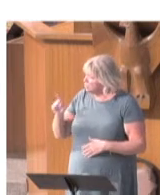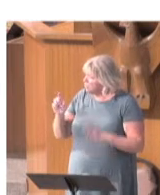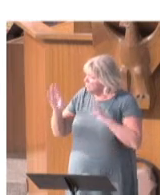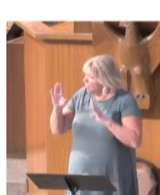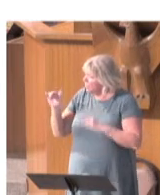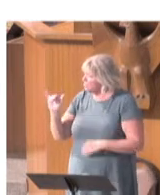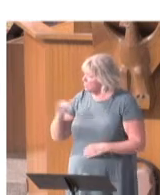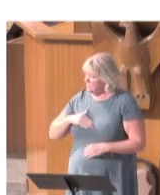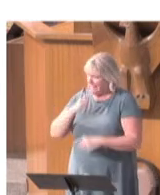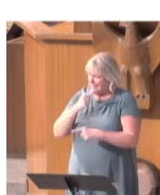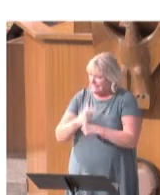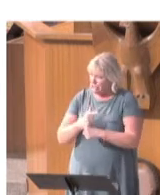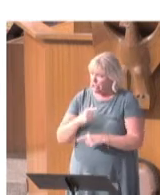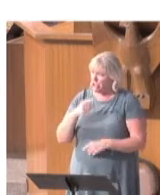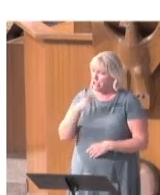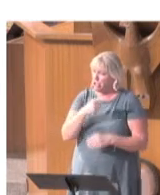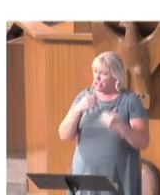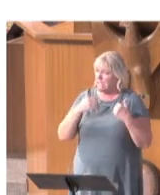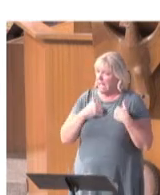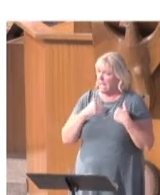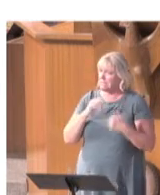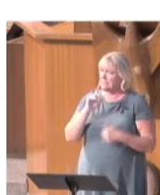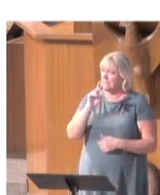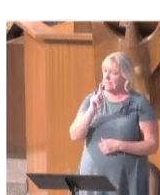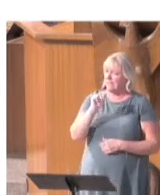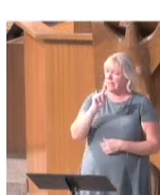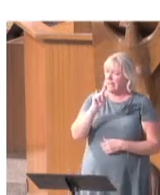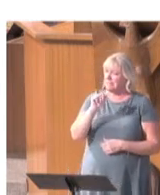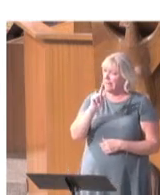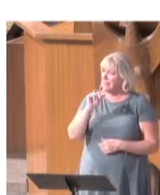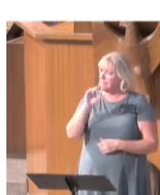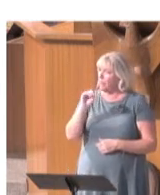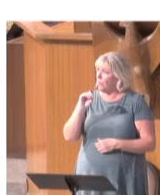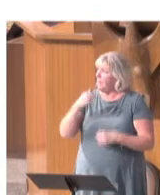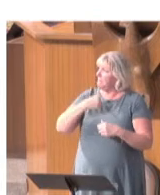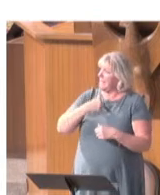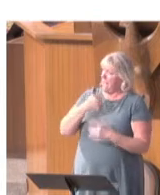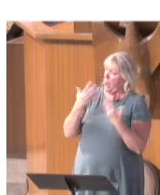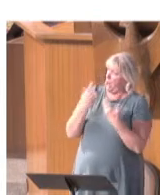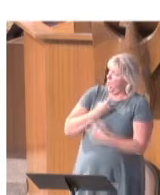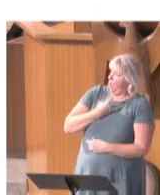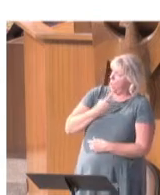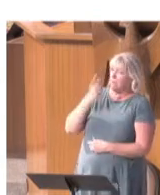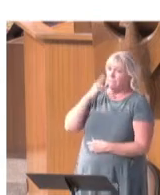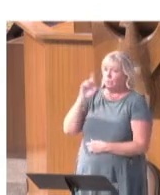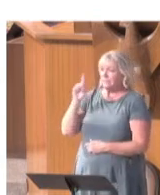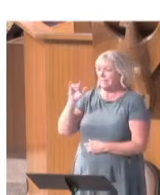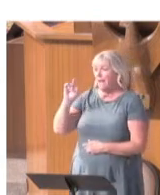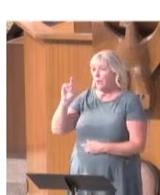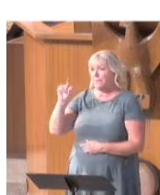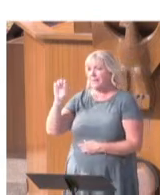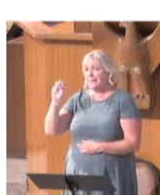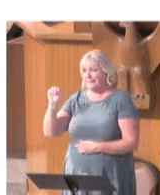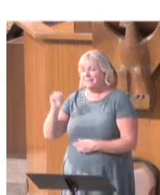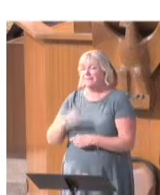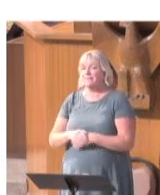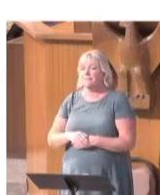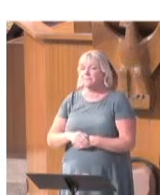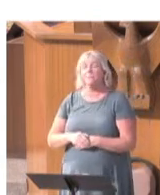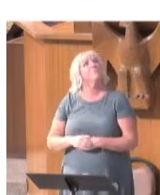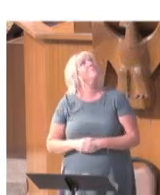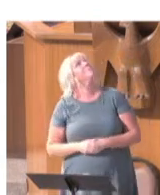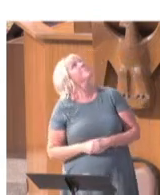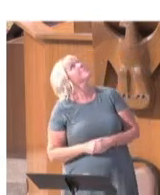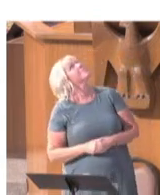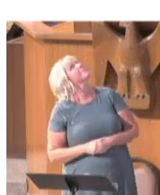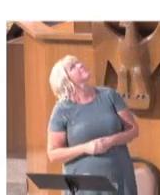my sister has katalipo me alone to diakonion? Now, this Greek word katalipo means to